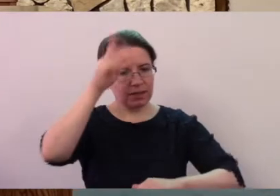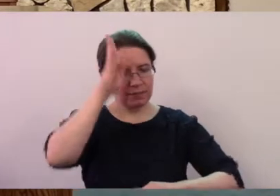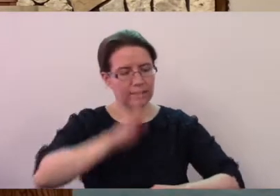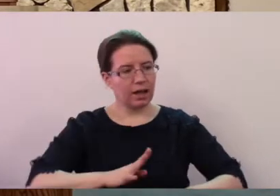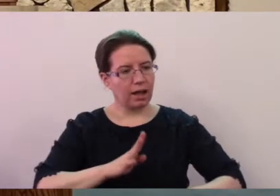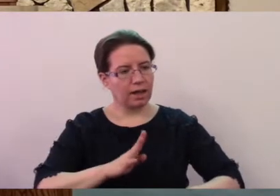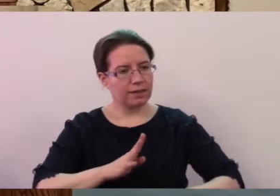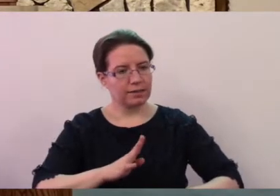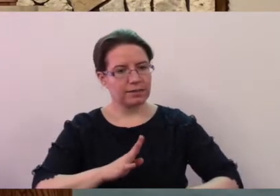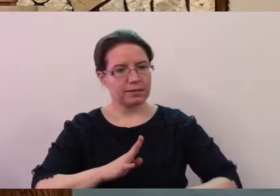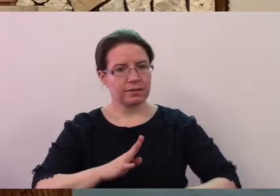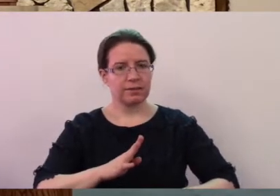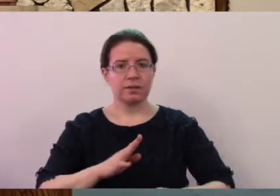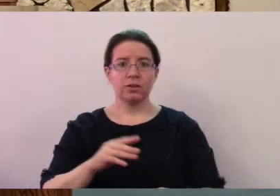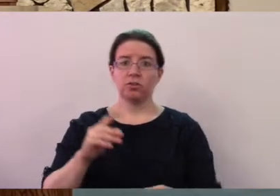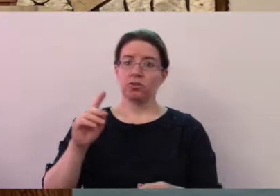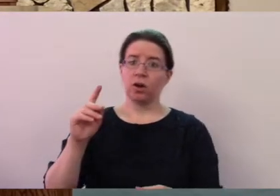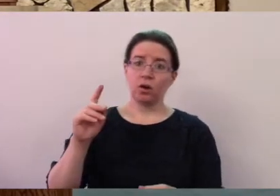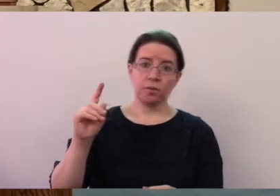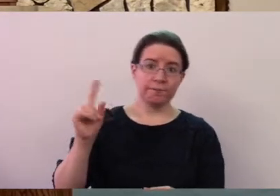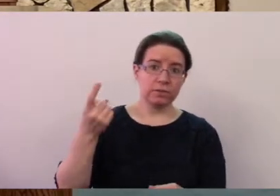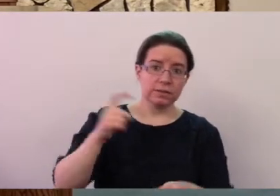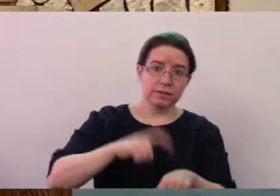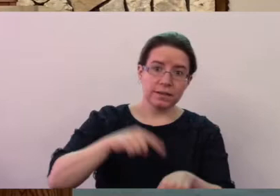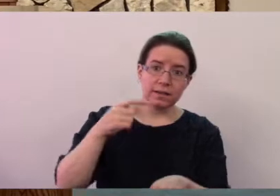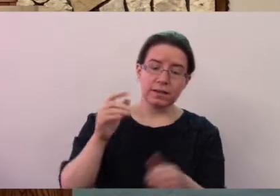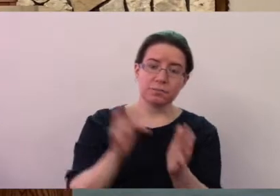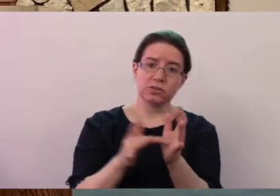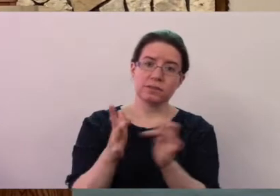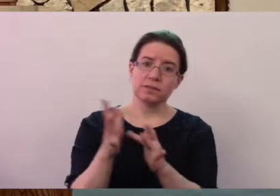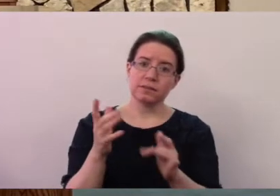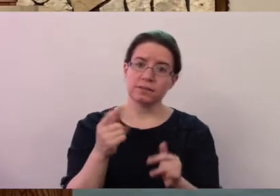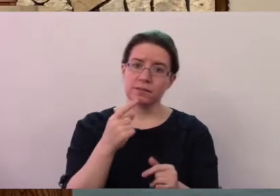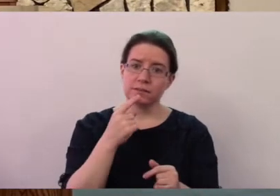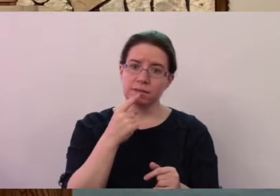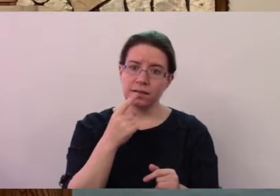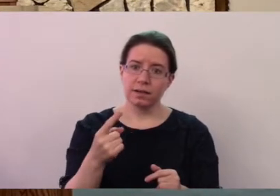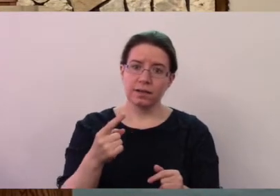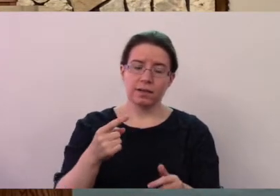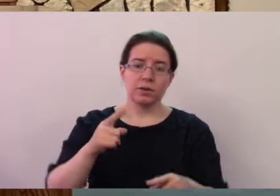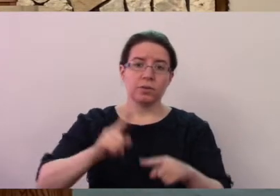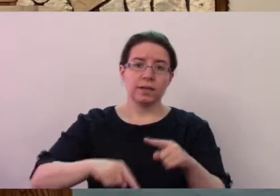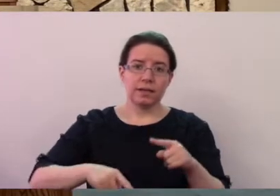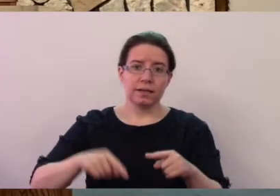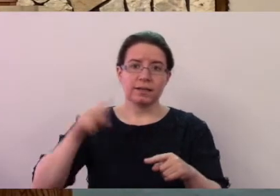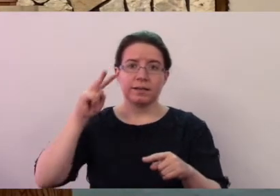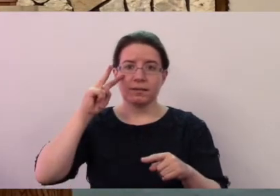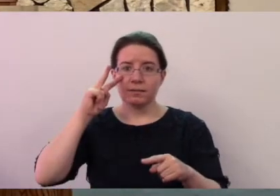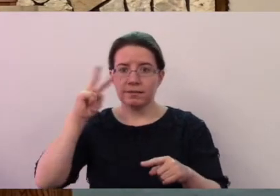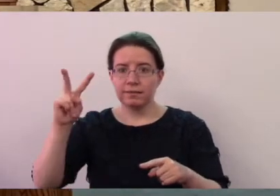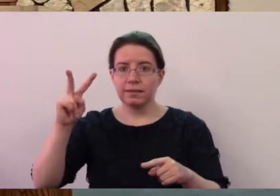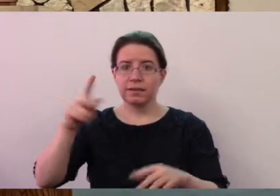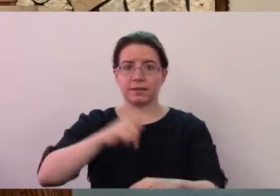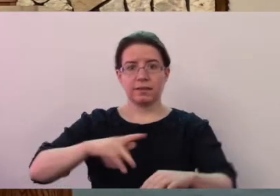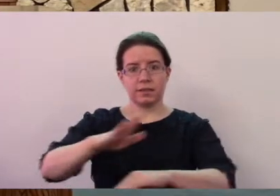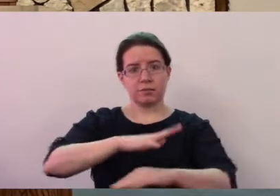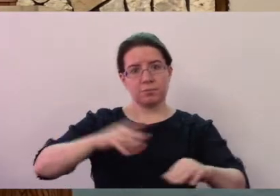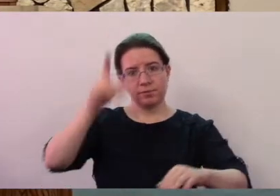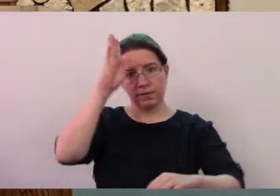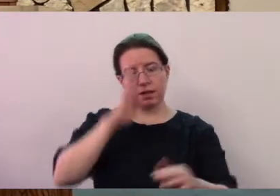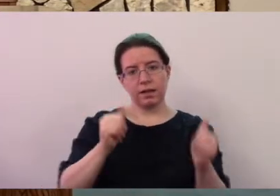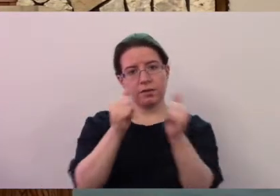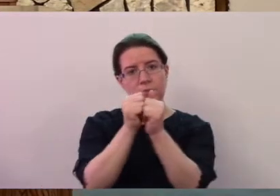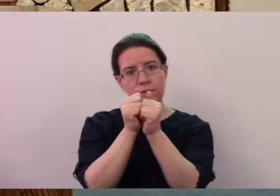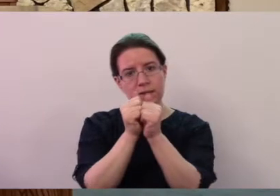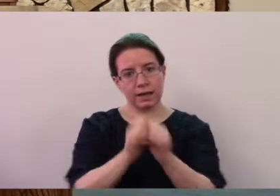again, you can't see. The next he said, if you're not born again, you can't enter. That which is born of the flesh is flesh, and that which is born of